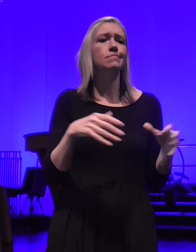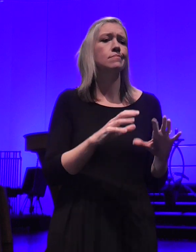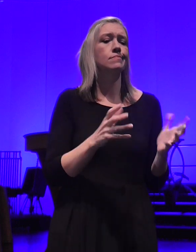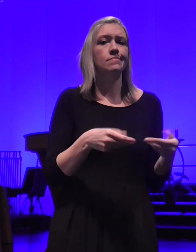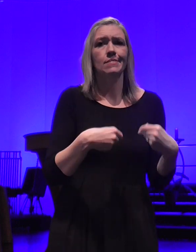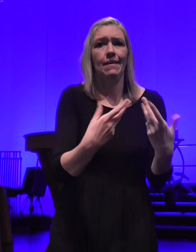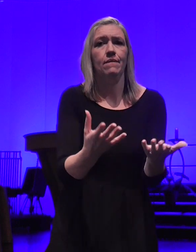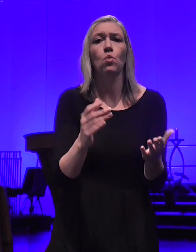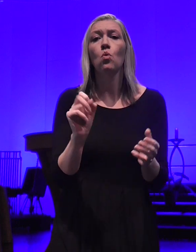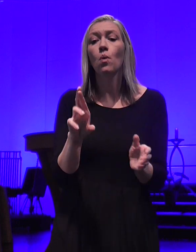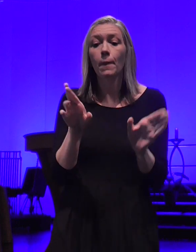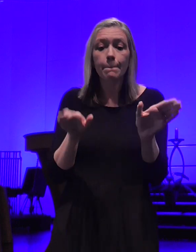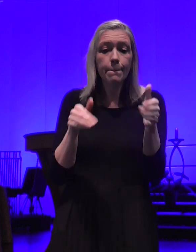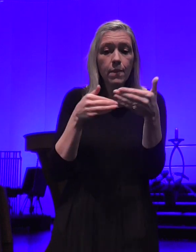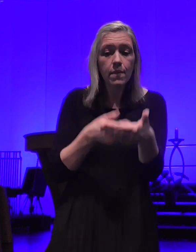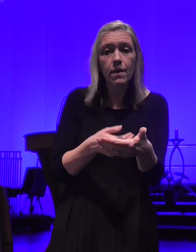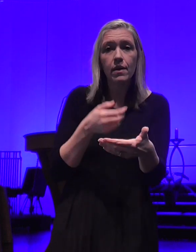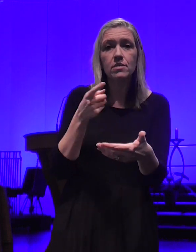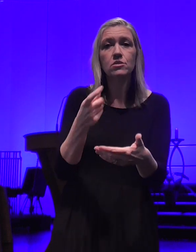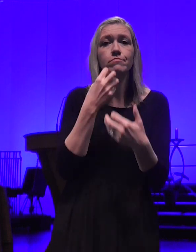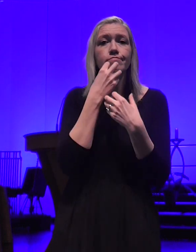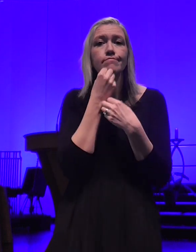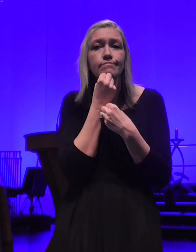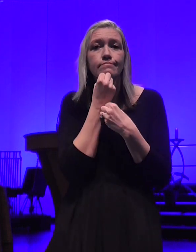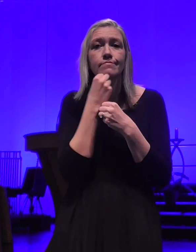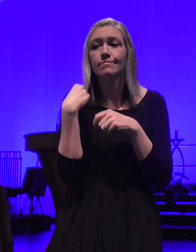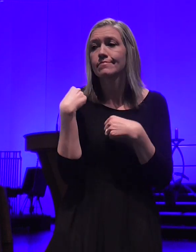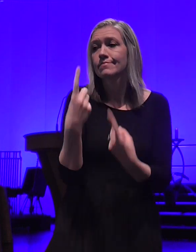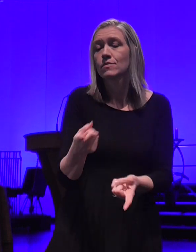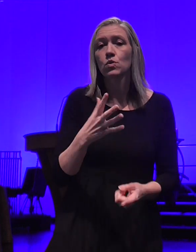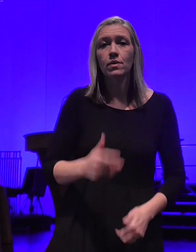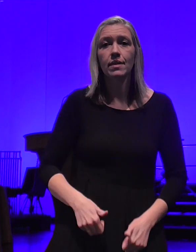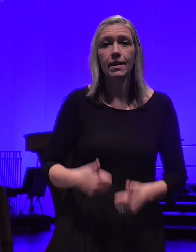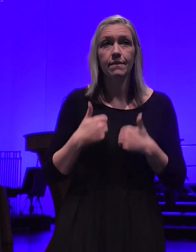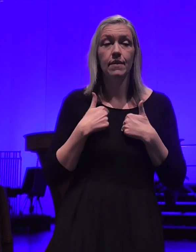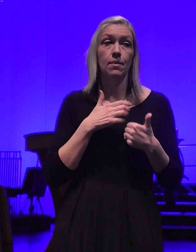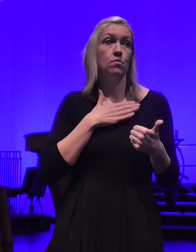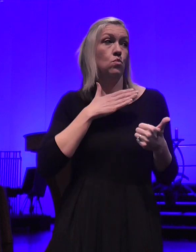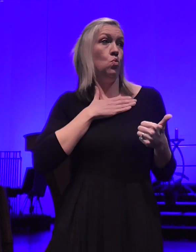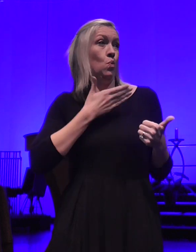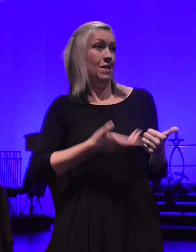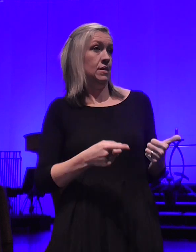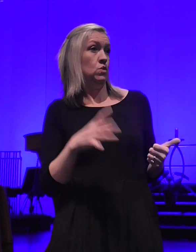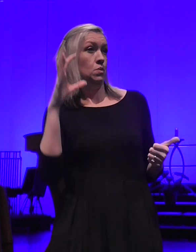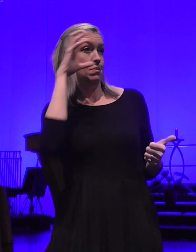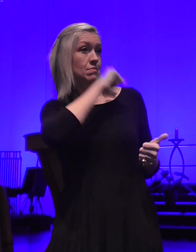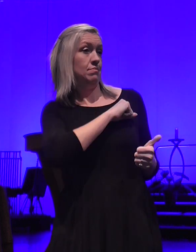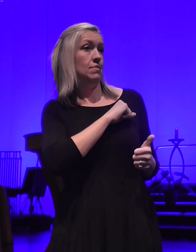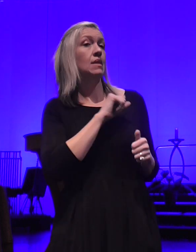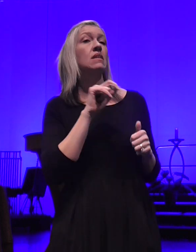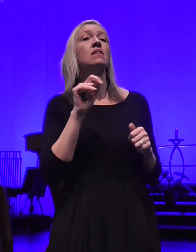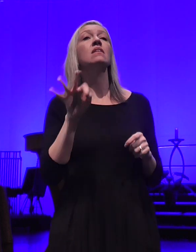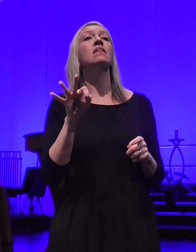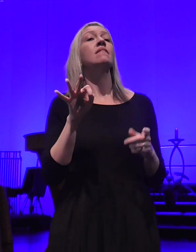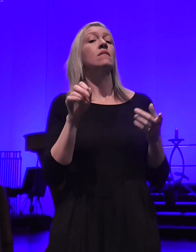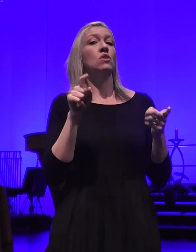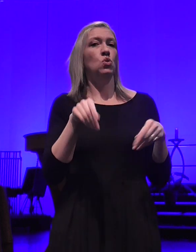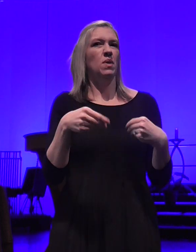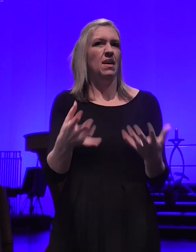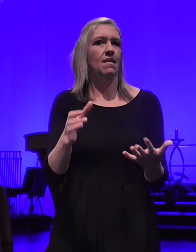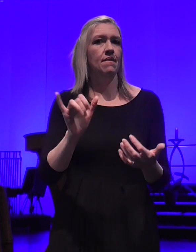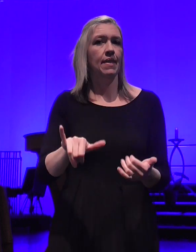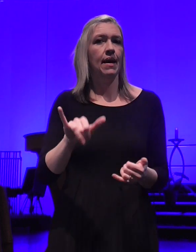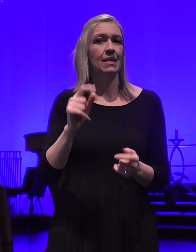trinkets in your whole life. And what I'm willing to bet is that if you give this Buddha's gift, it will